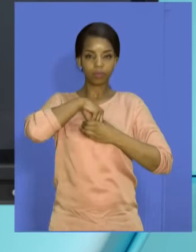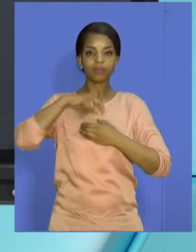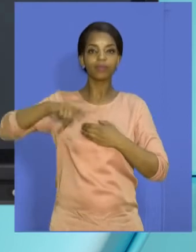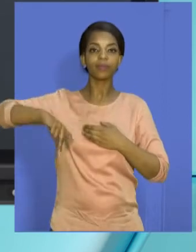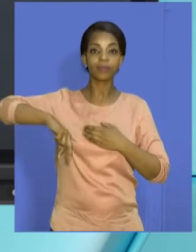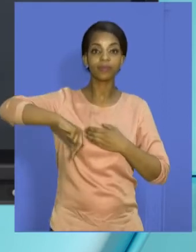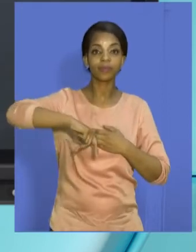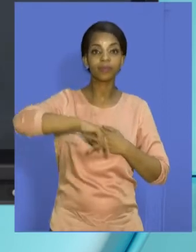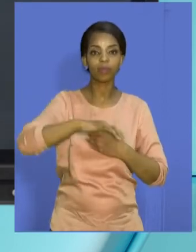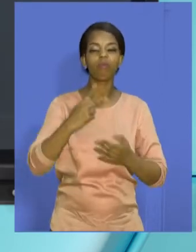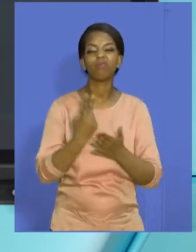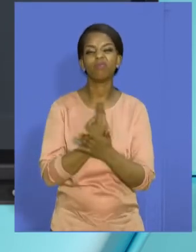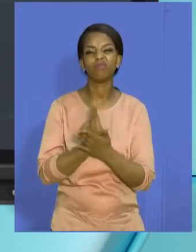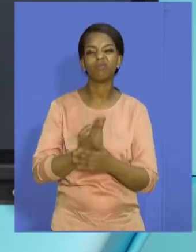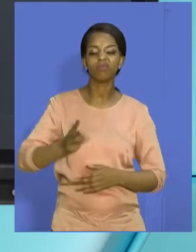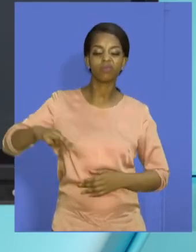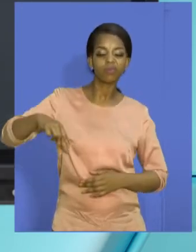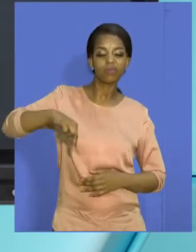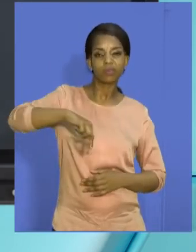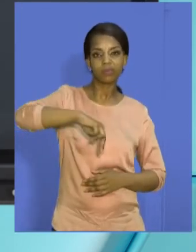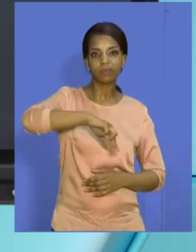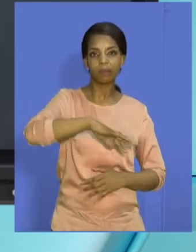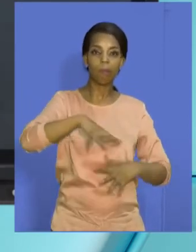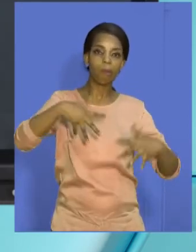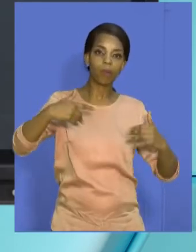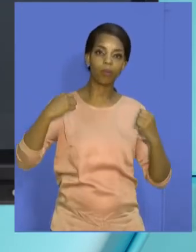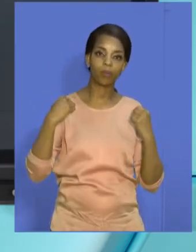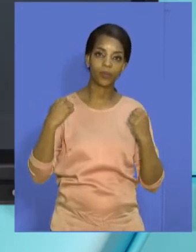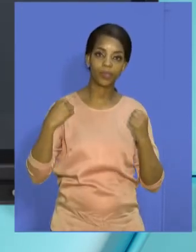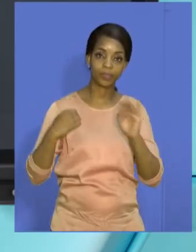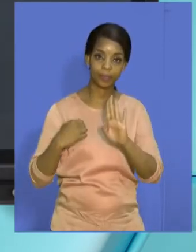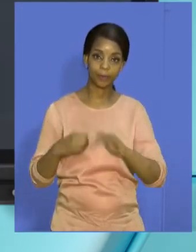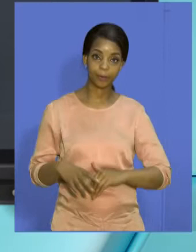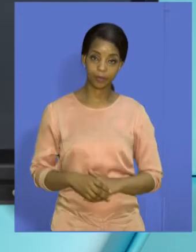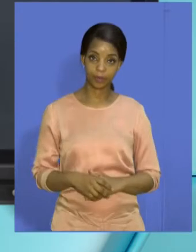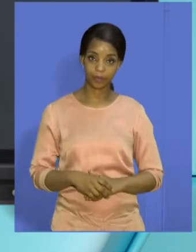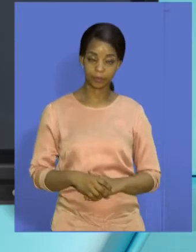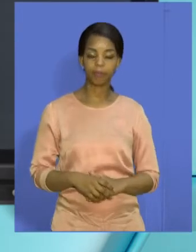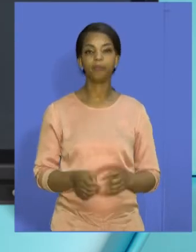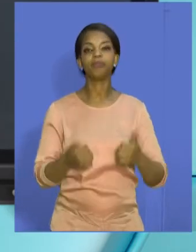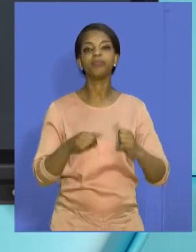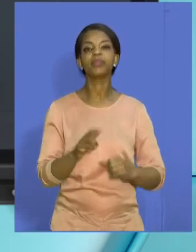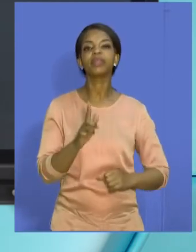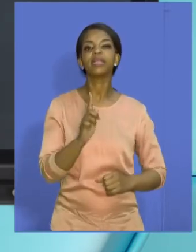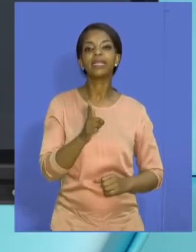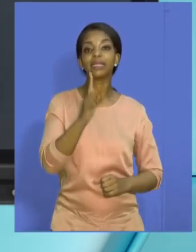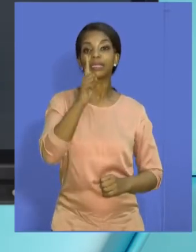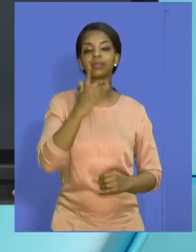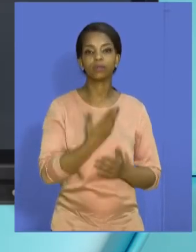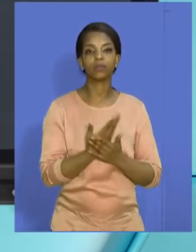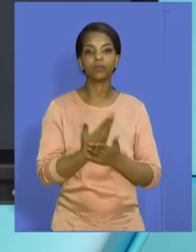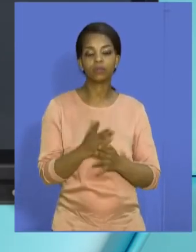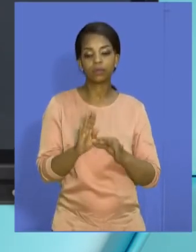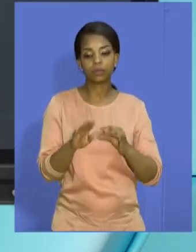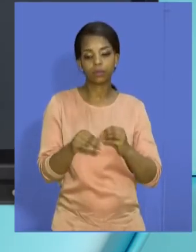to what you are doing in terms of walking or exercising. And then later we'll then look at what happens when you